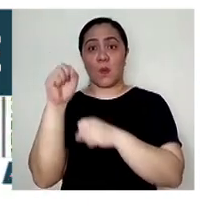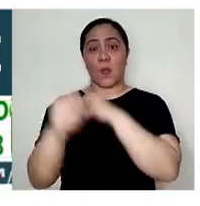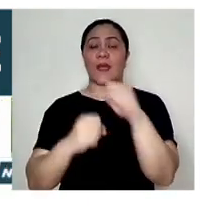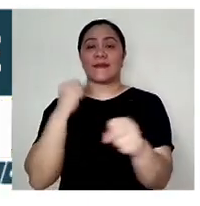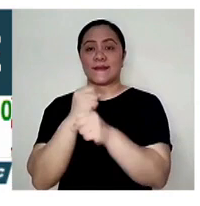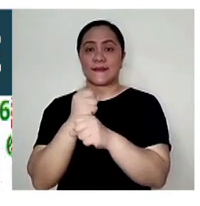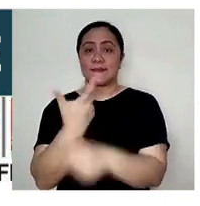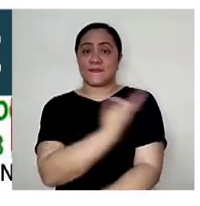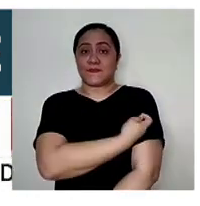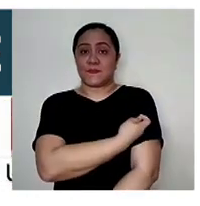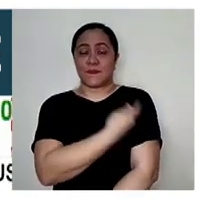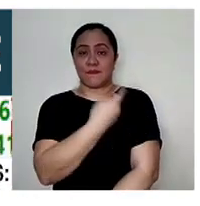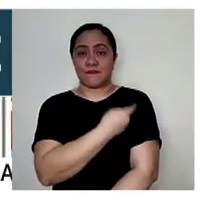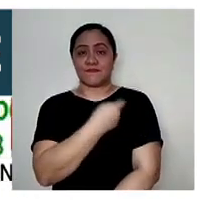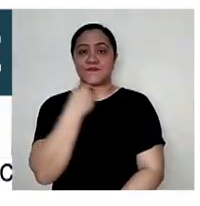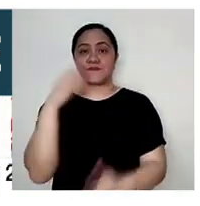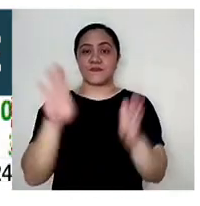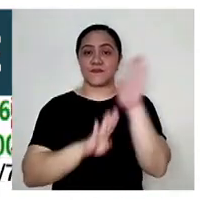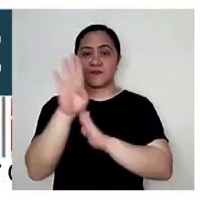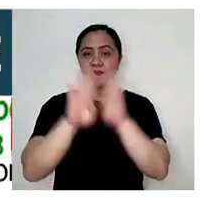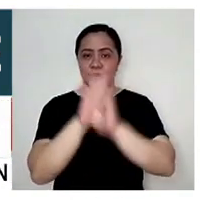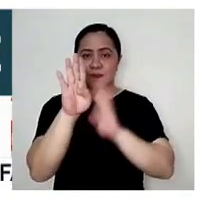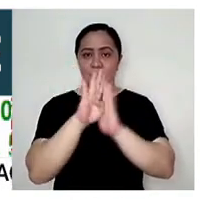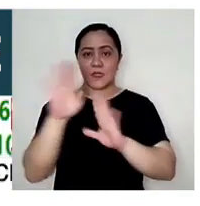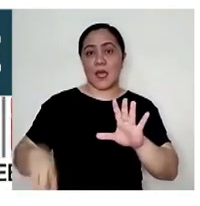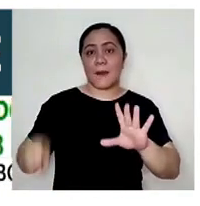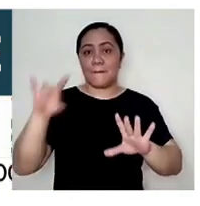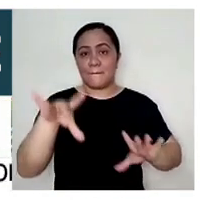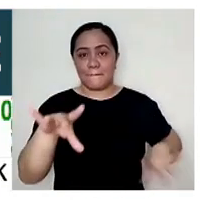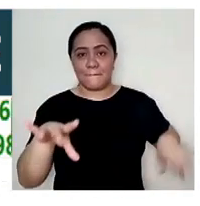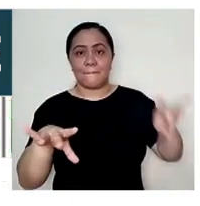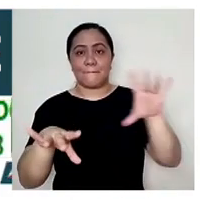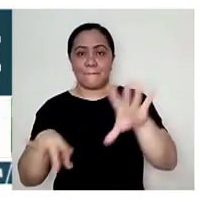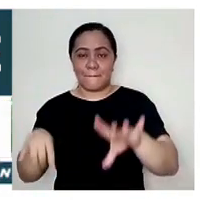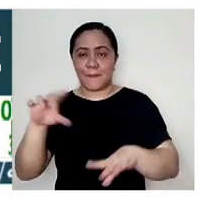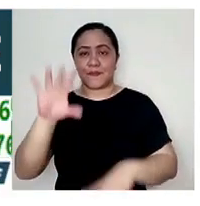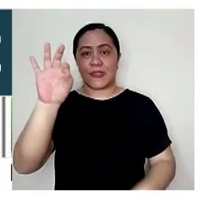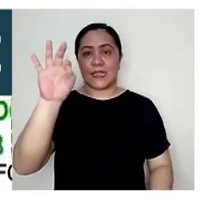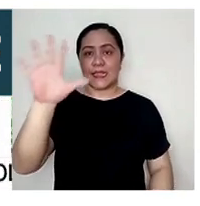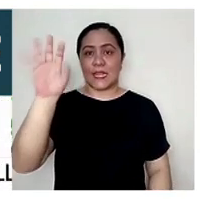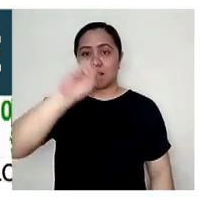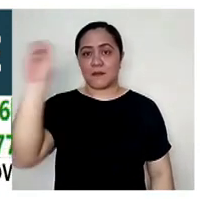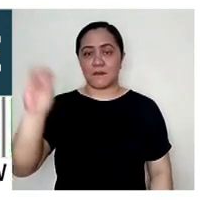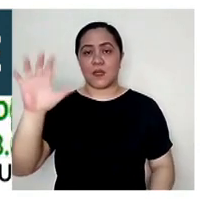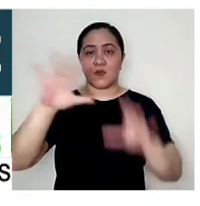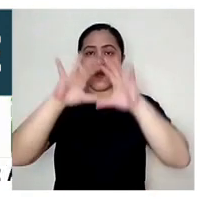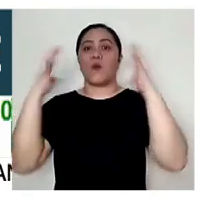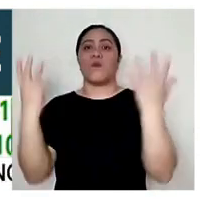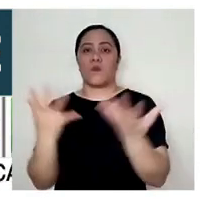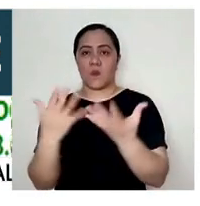and vaccine development have contributed 95% of the global health today. Mind